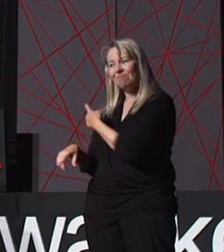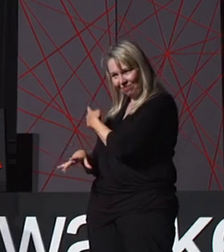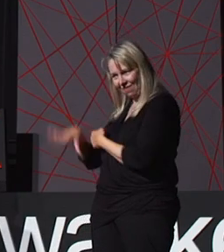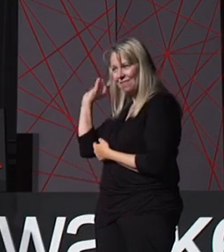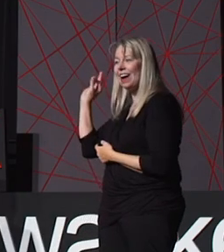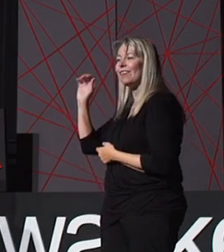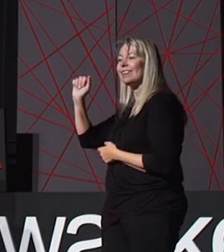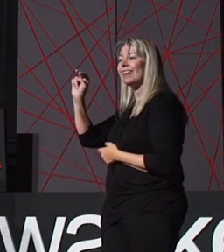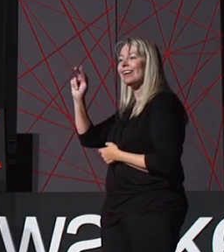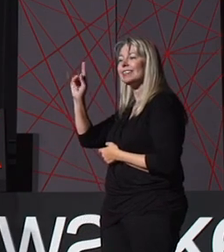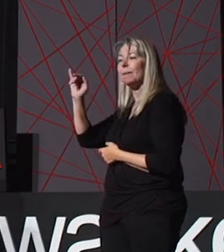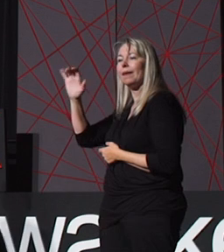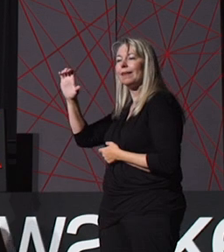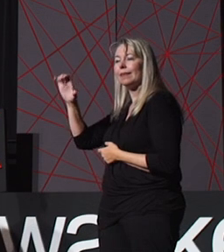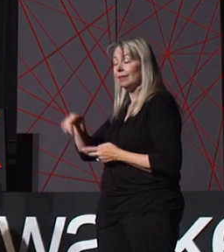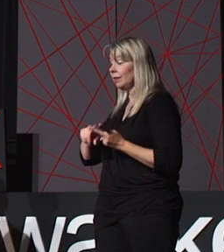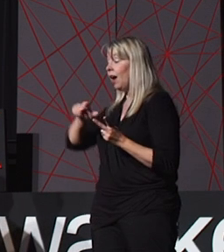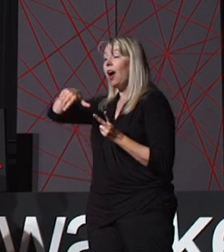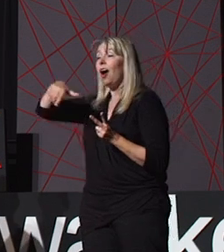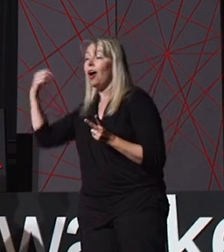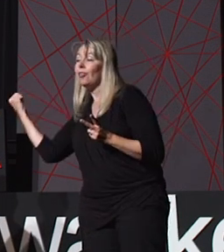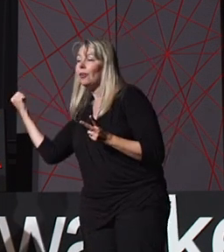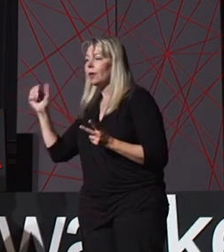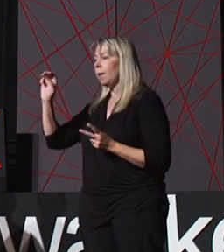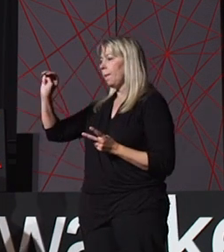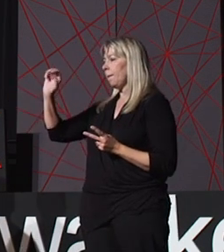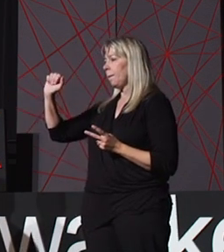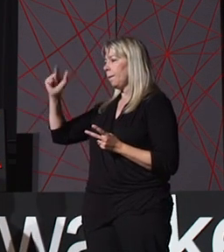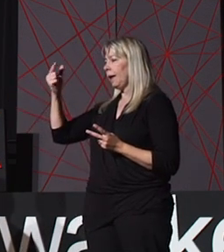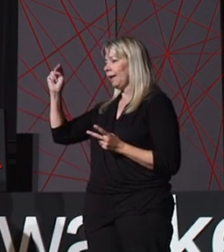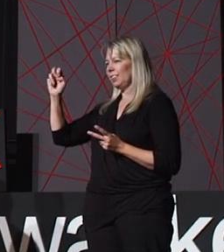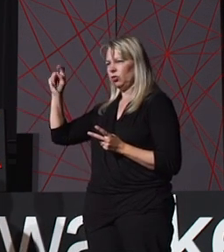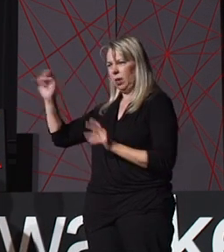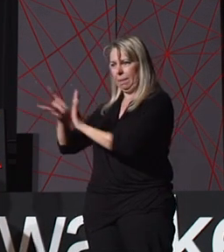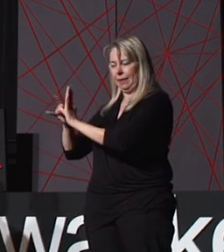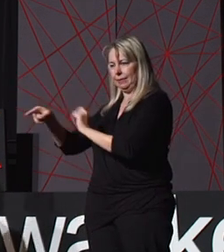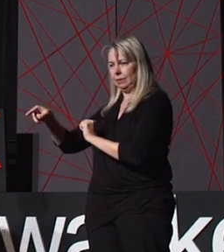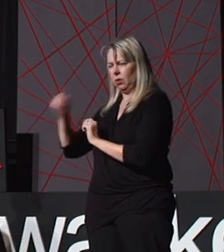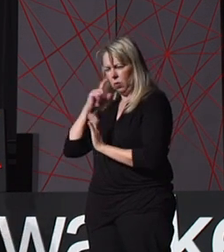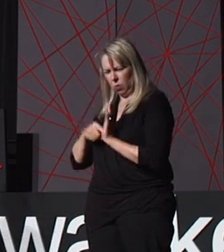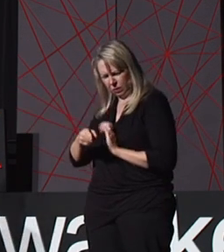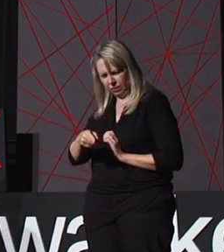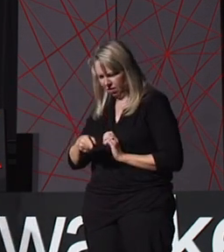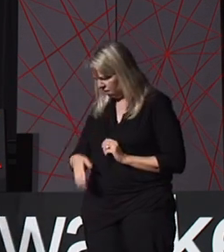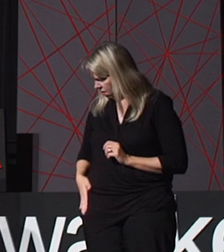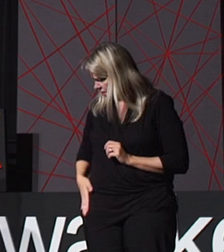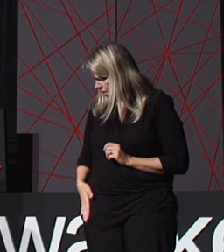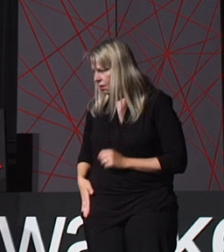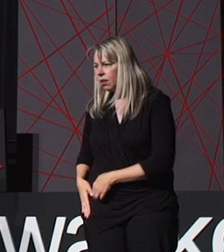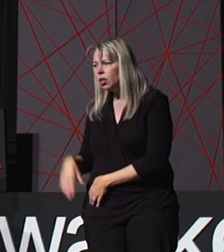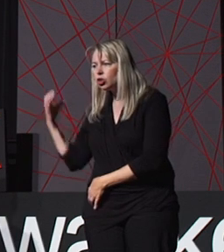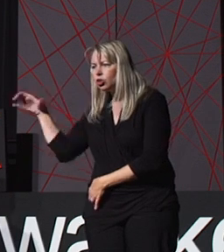when Perry Spencer, who was working for Raytheon, he walked in front of one of the big machines that they were developing and realized that the chocolate bar in his pocket was starting to melt.